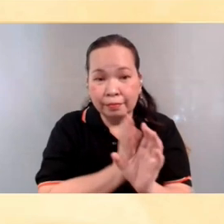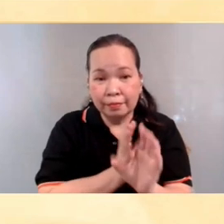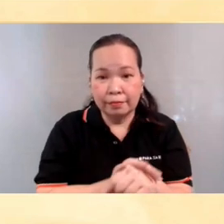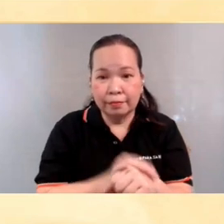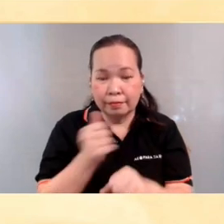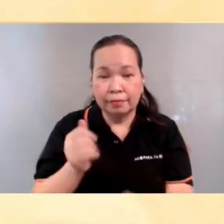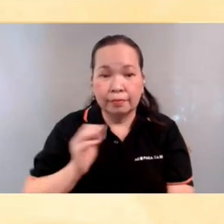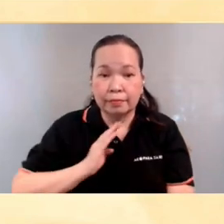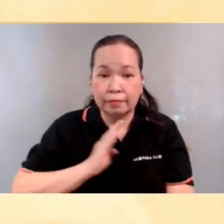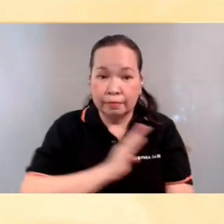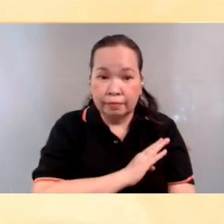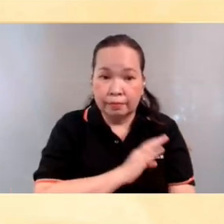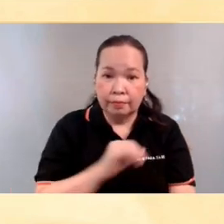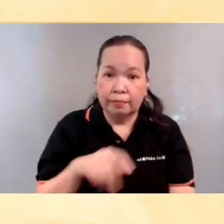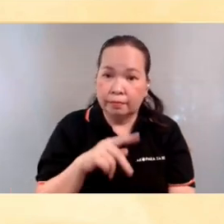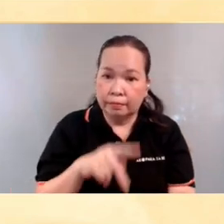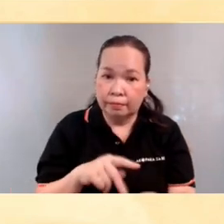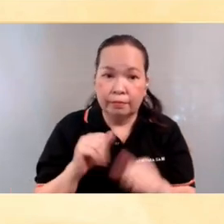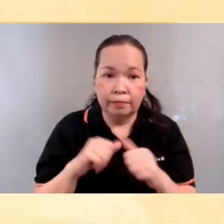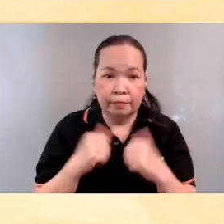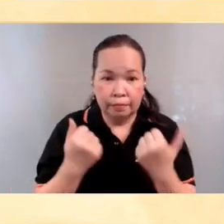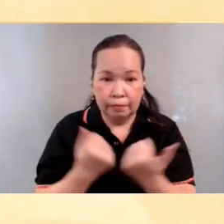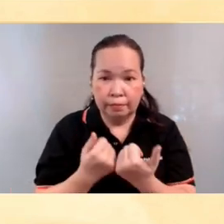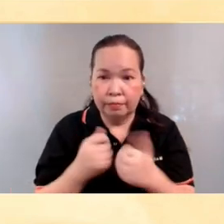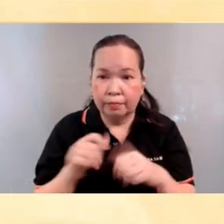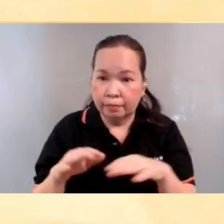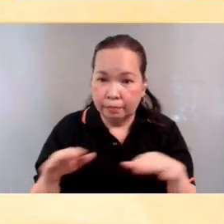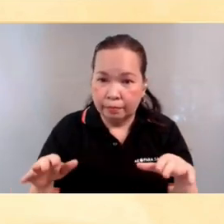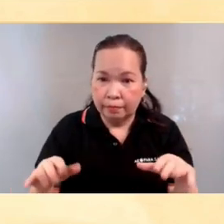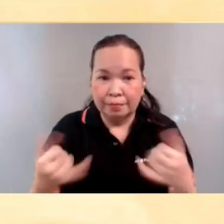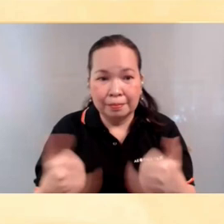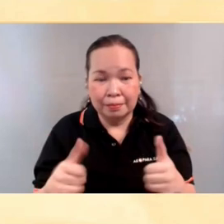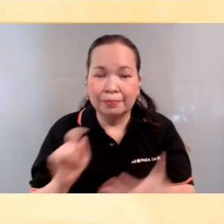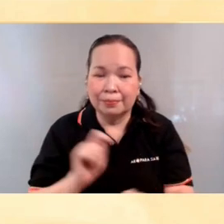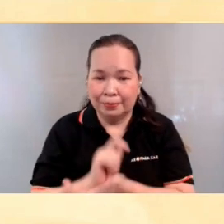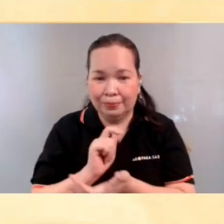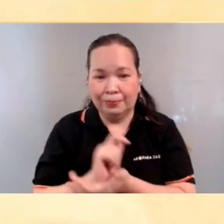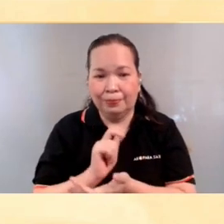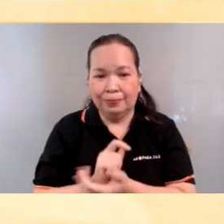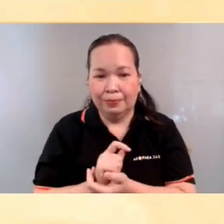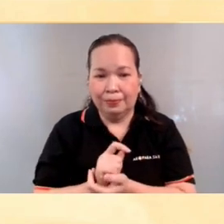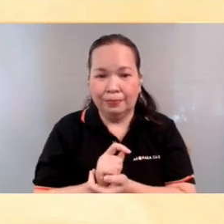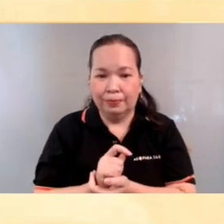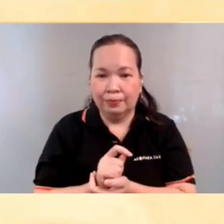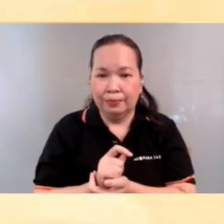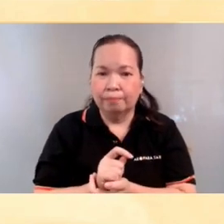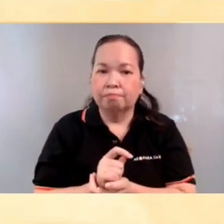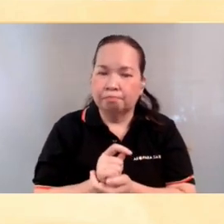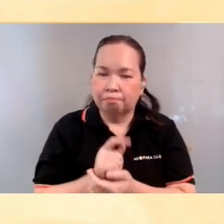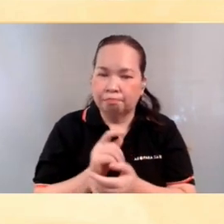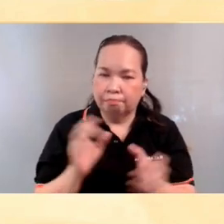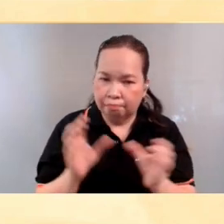board member of the Philippine Association for Child and Play Therapy, a certified practitioner